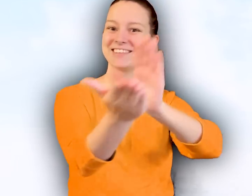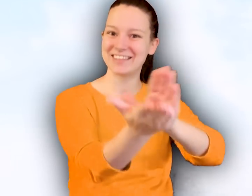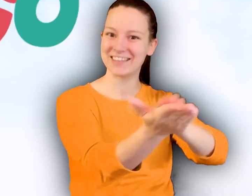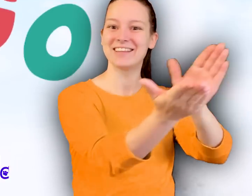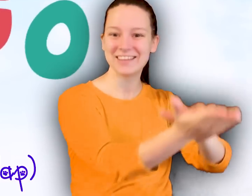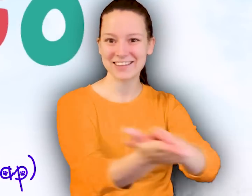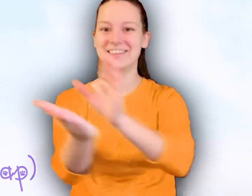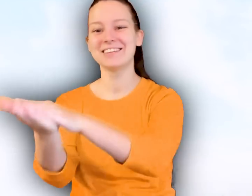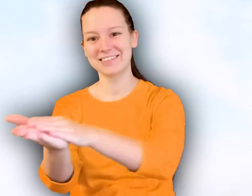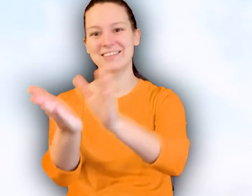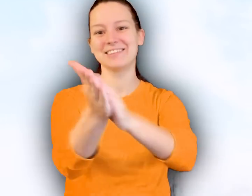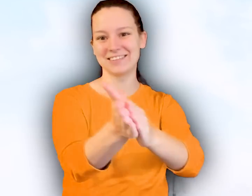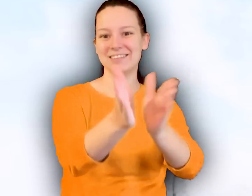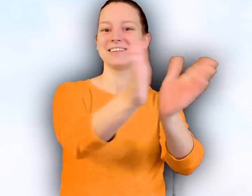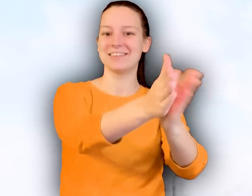oh